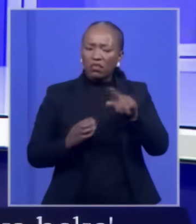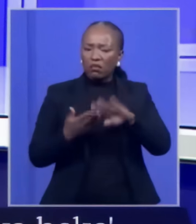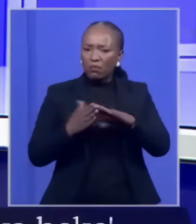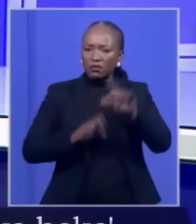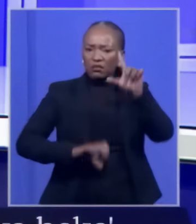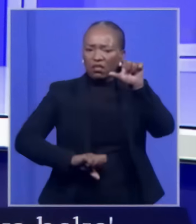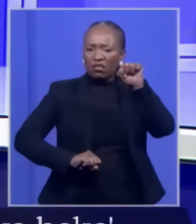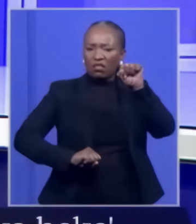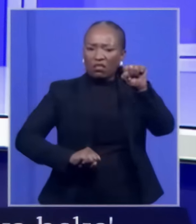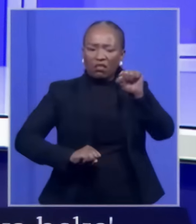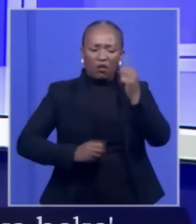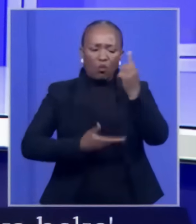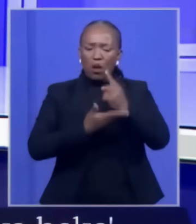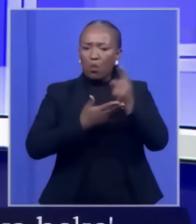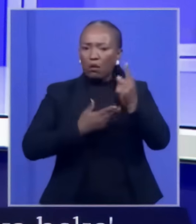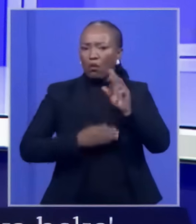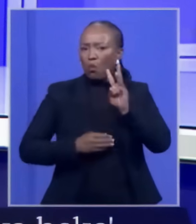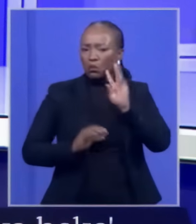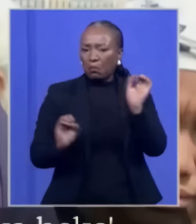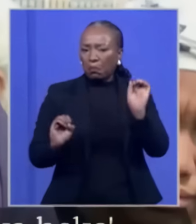tlhoka metsi.